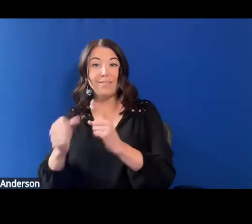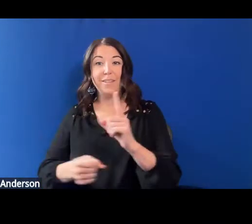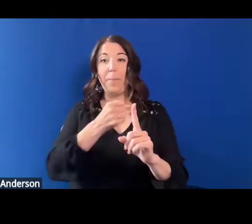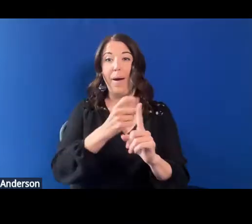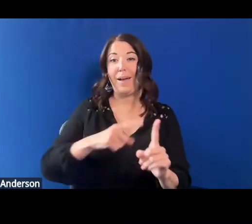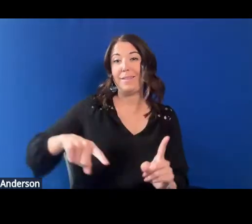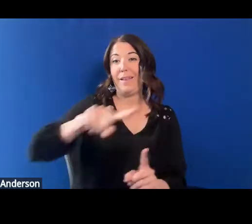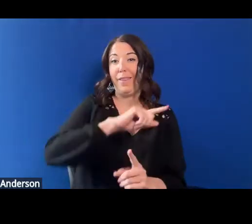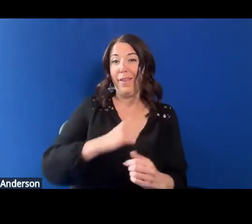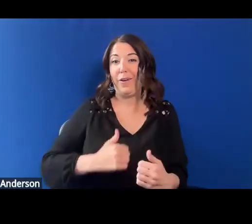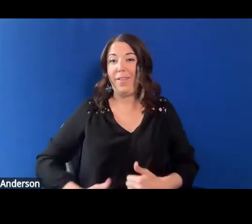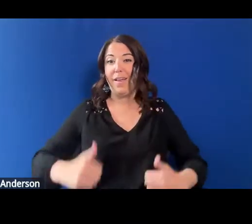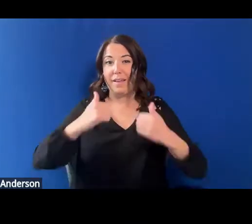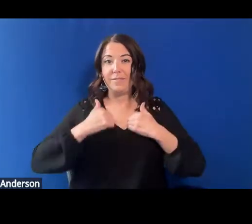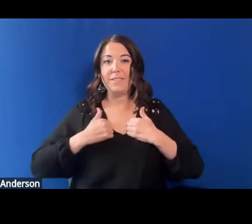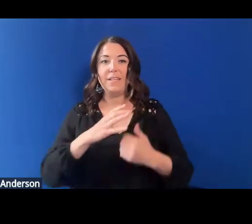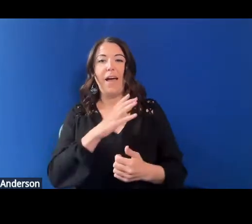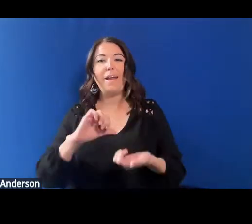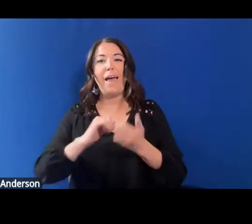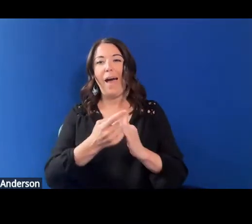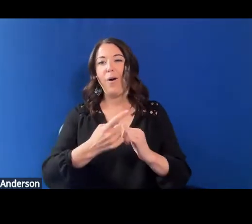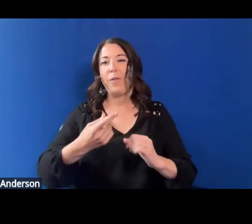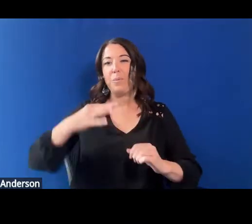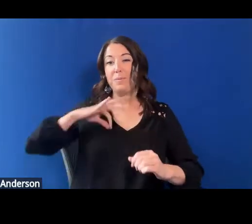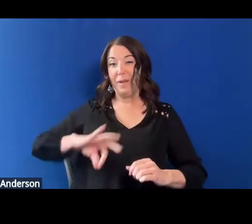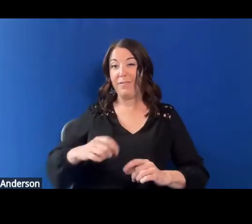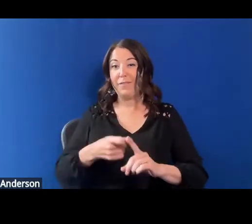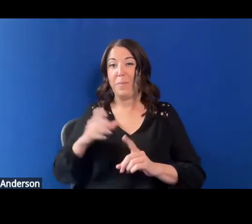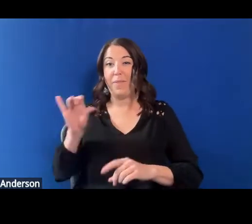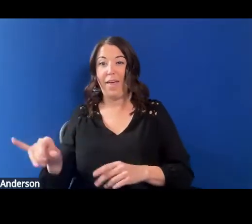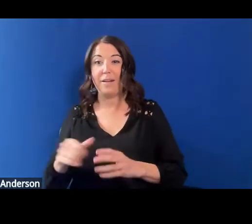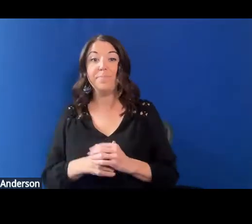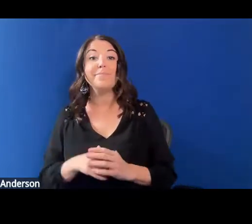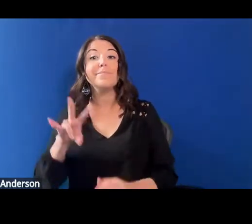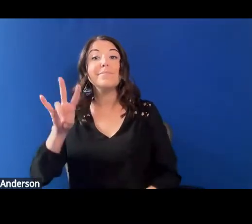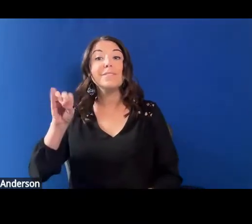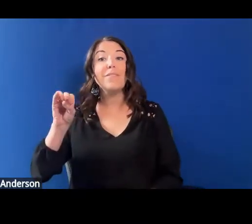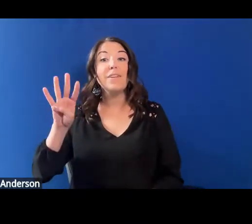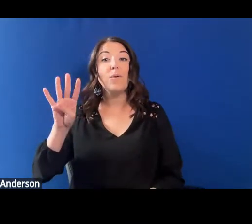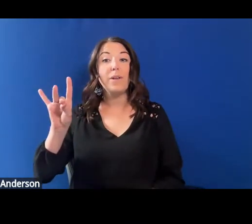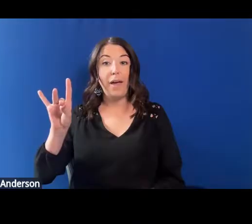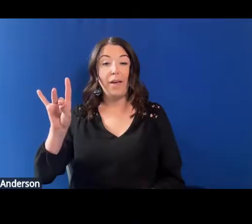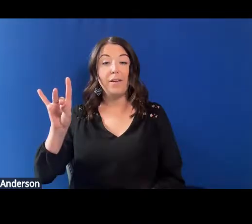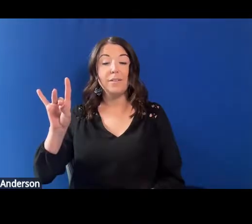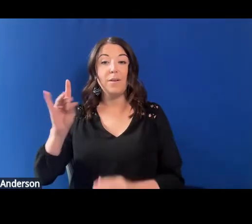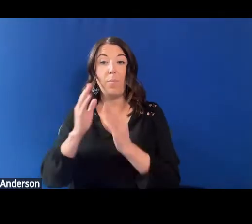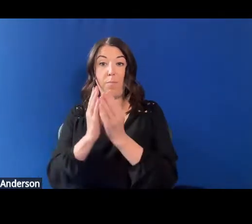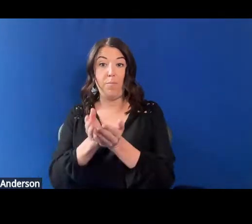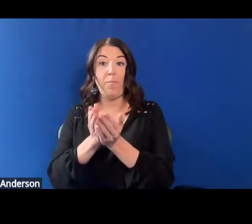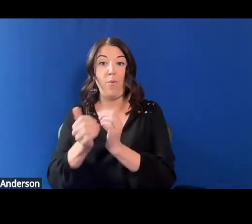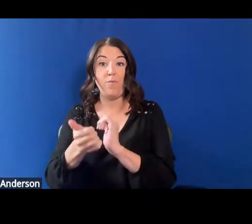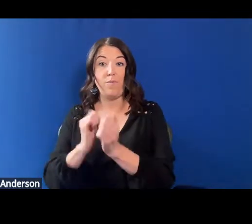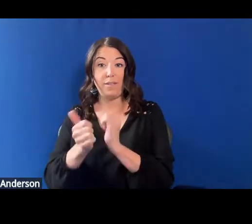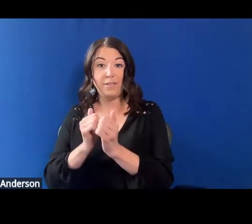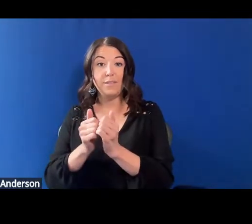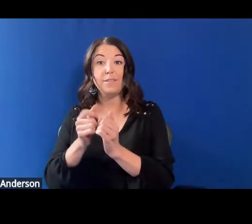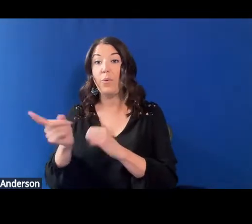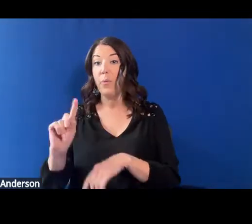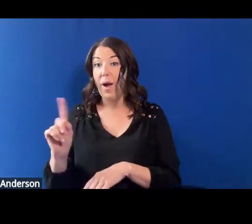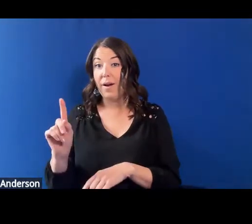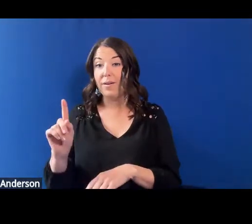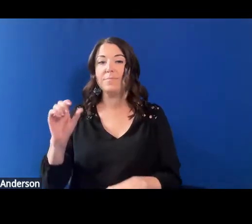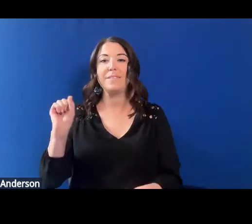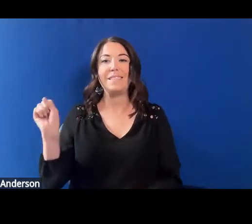and how they benefited from it. So the 7048 boat race takes place near